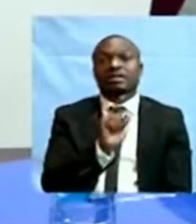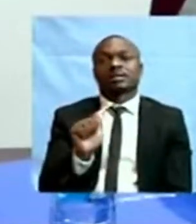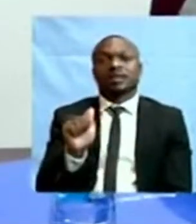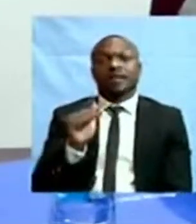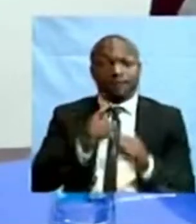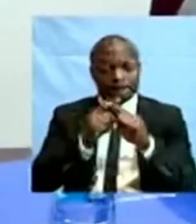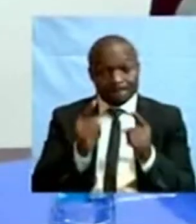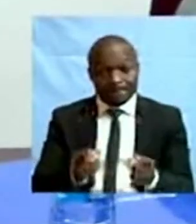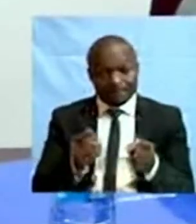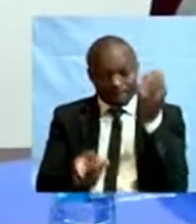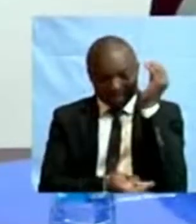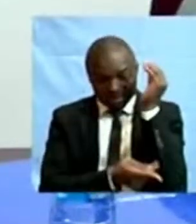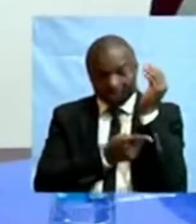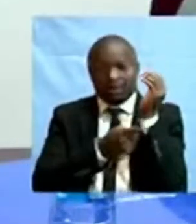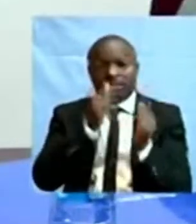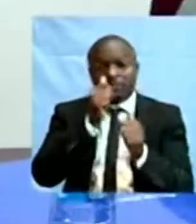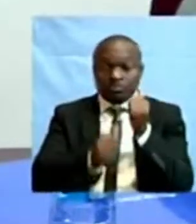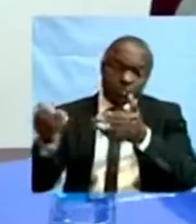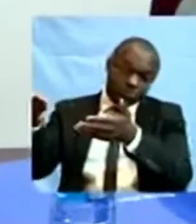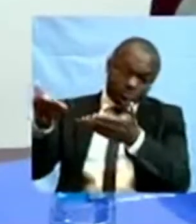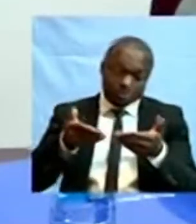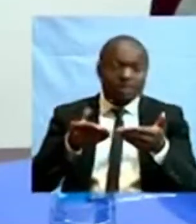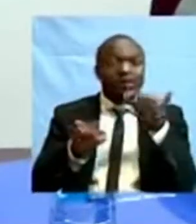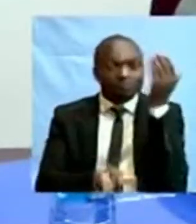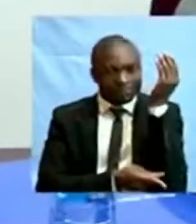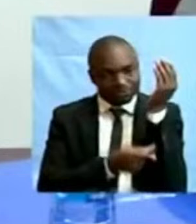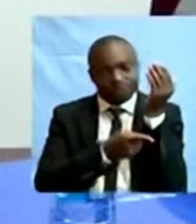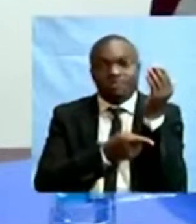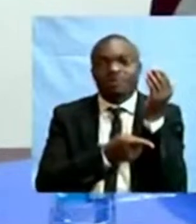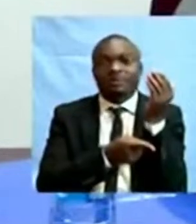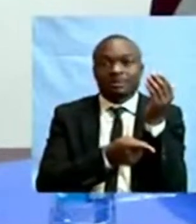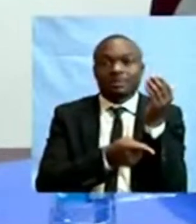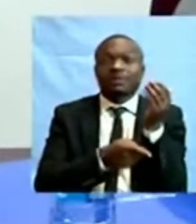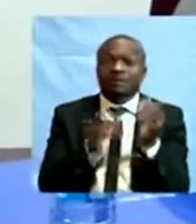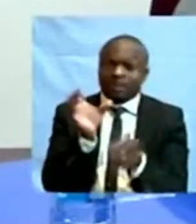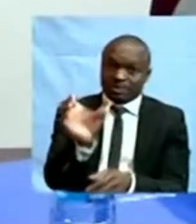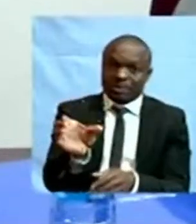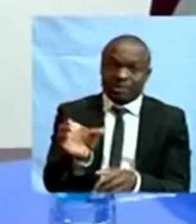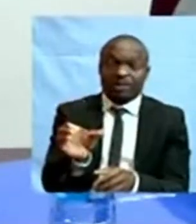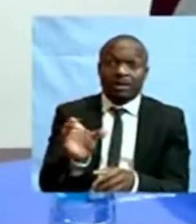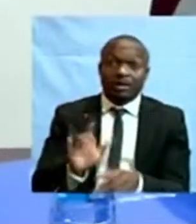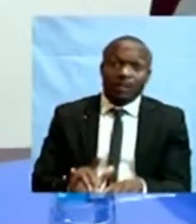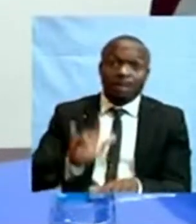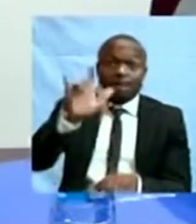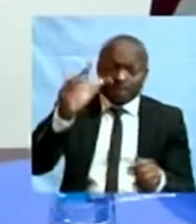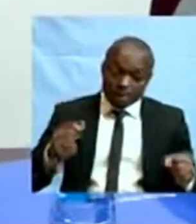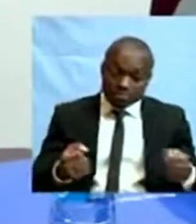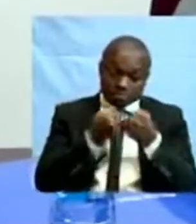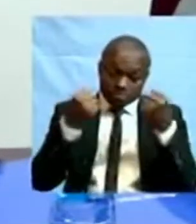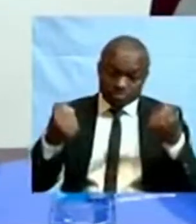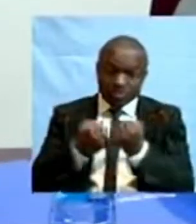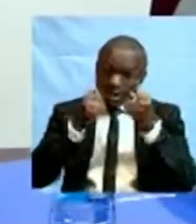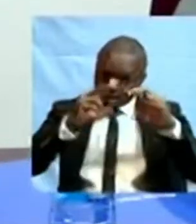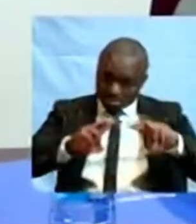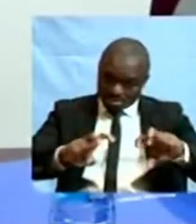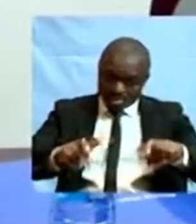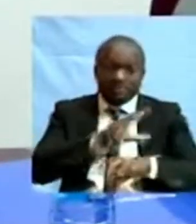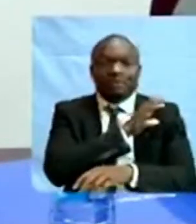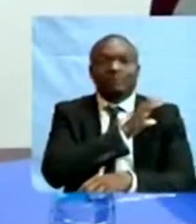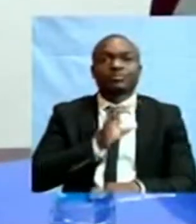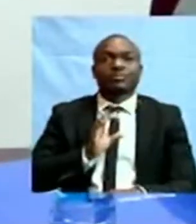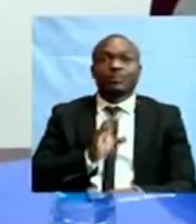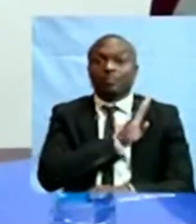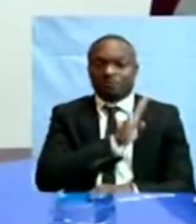but also the developments that have come in the sector, including the establishment of the Aircraft Accidents Investigation Board.